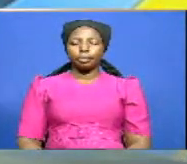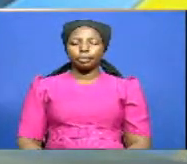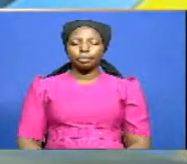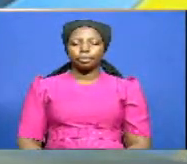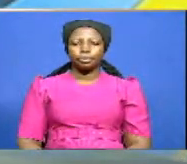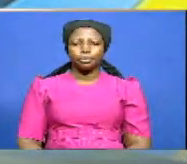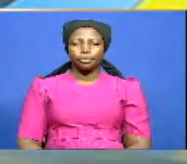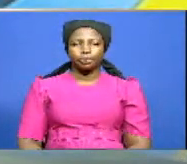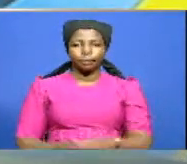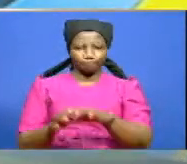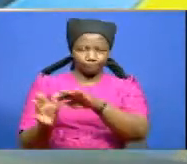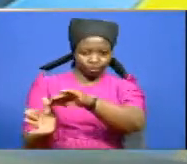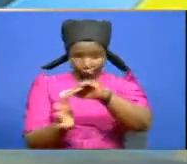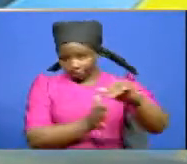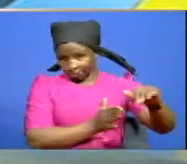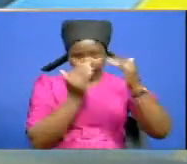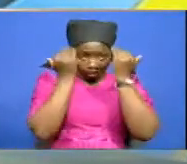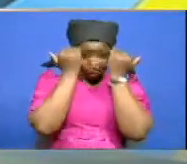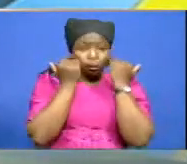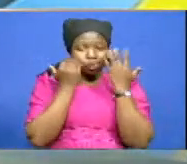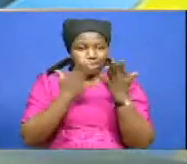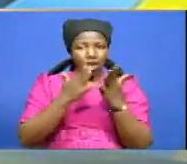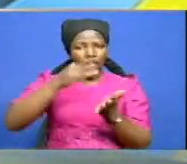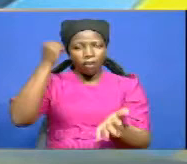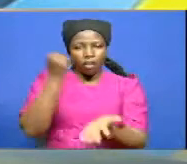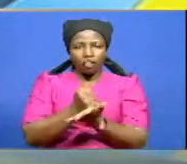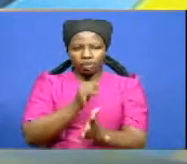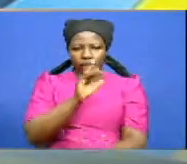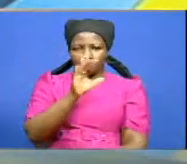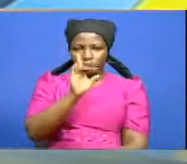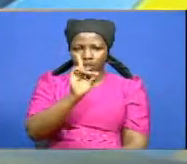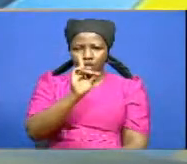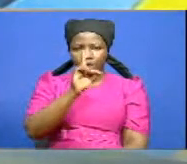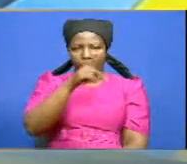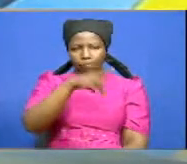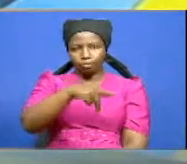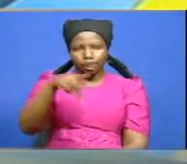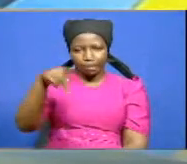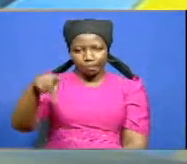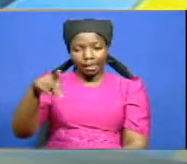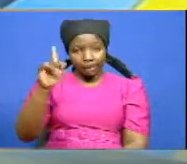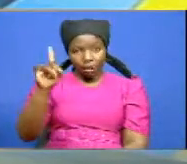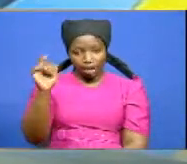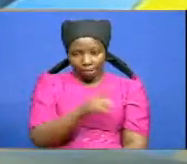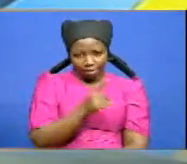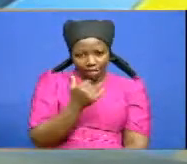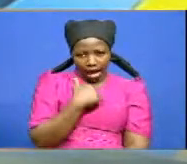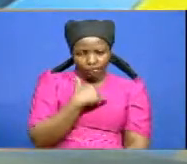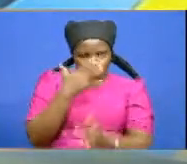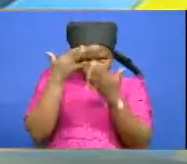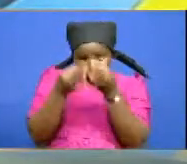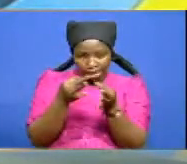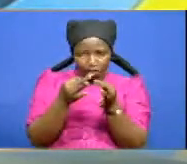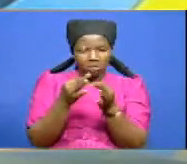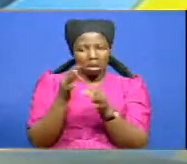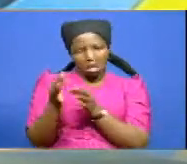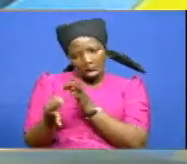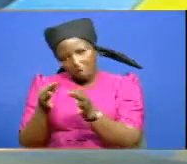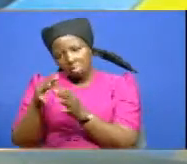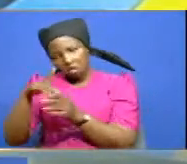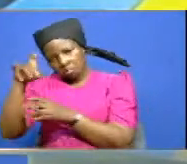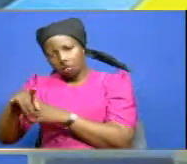To the corridors of justice now, the Office of the Director of Public Prosecutions now has 1 month to decide whether or not to